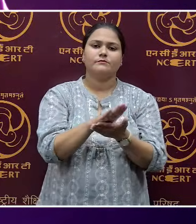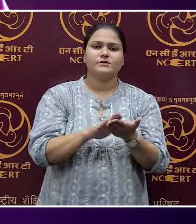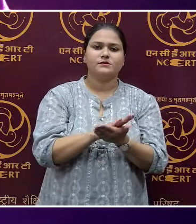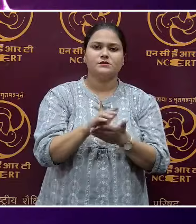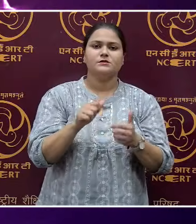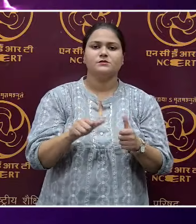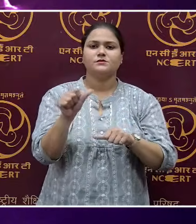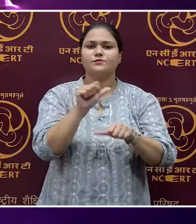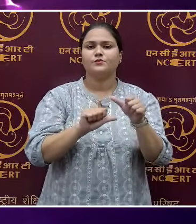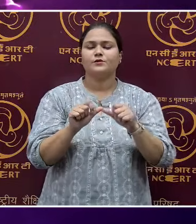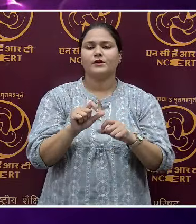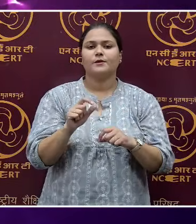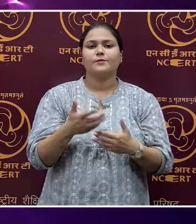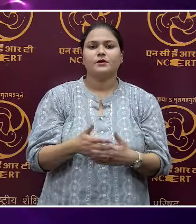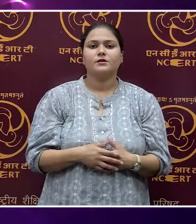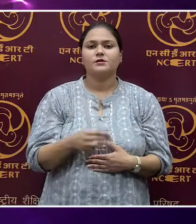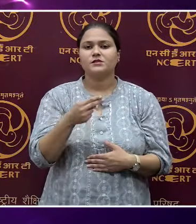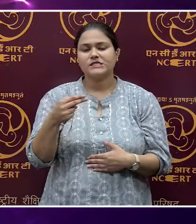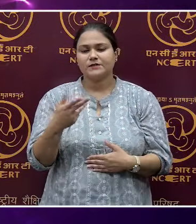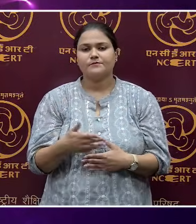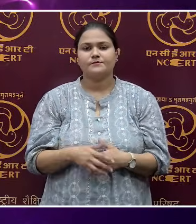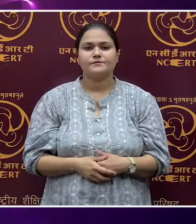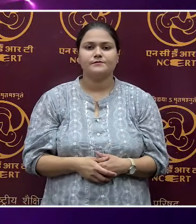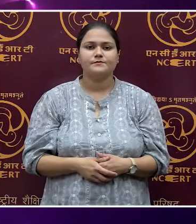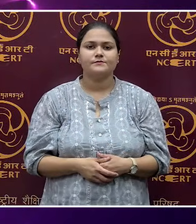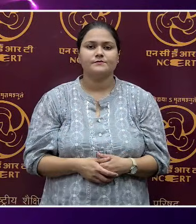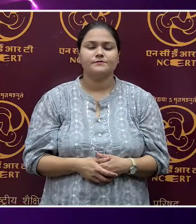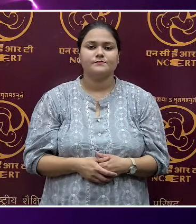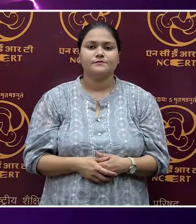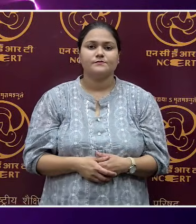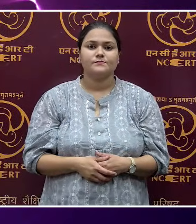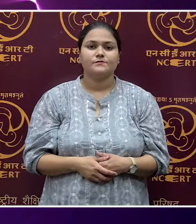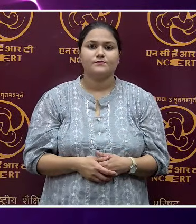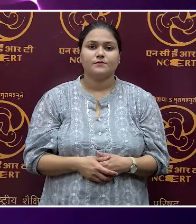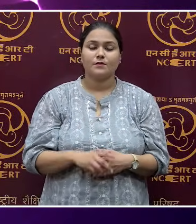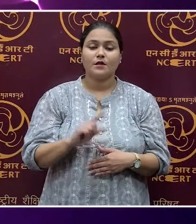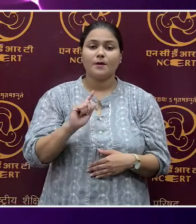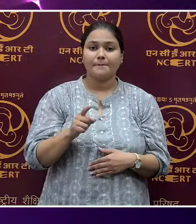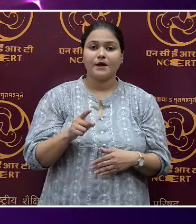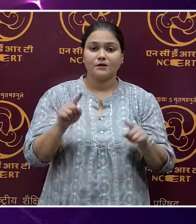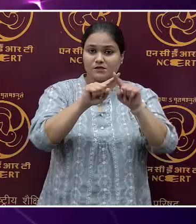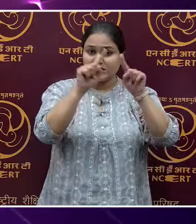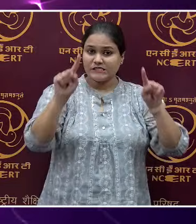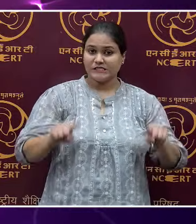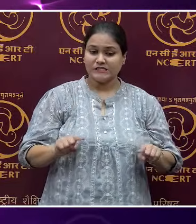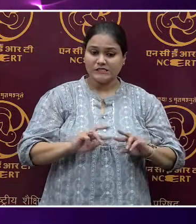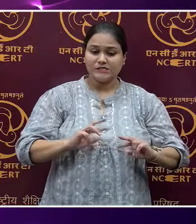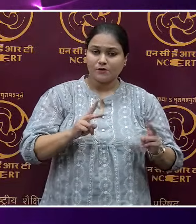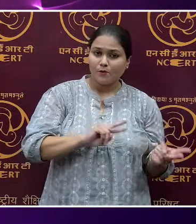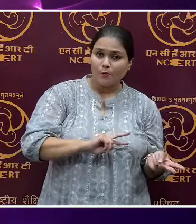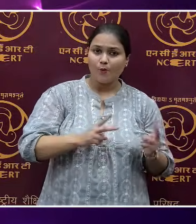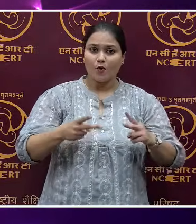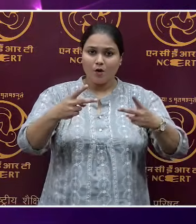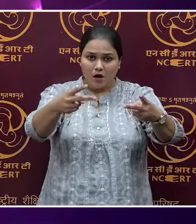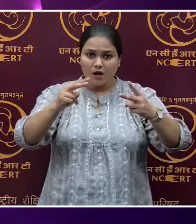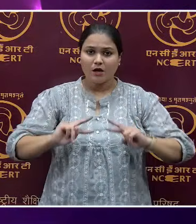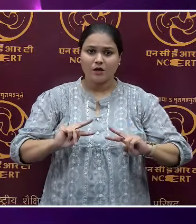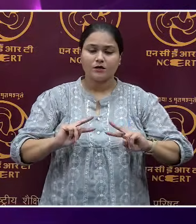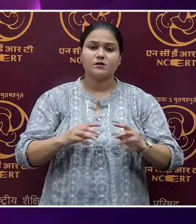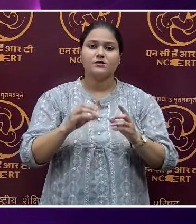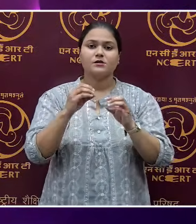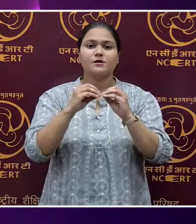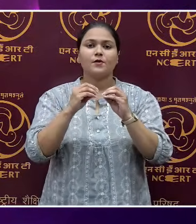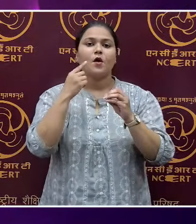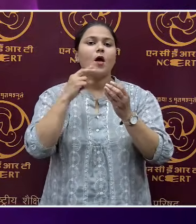in a programming language, but system don't understand the programming language. Yes. It converts into the computer language. So here you can see, which is the binary language. Yeah, binary